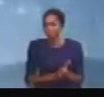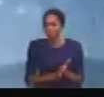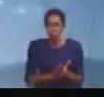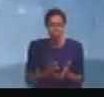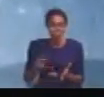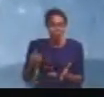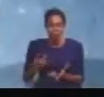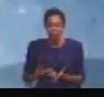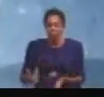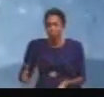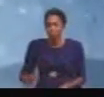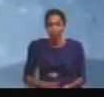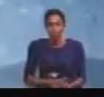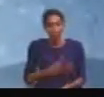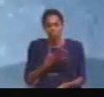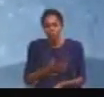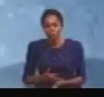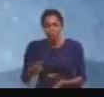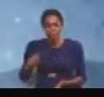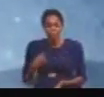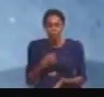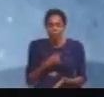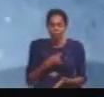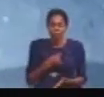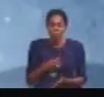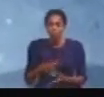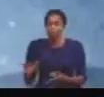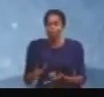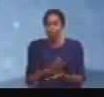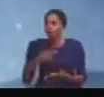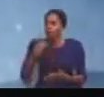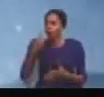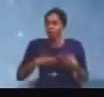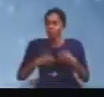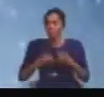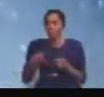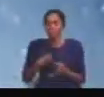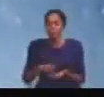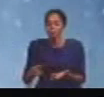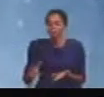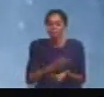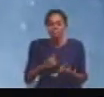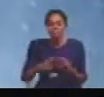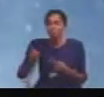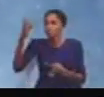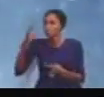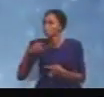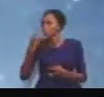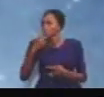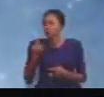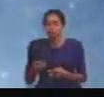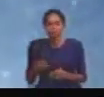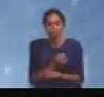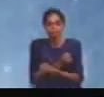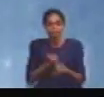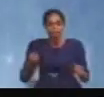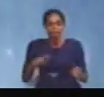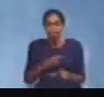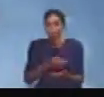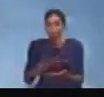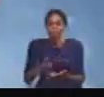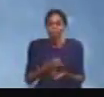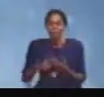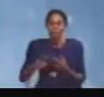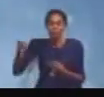We sing. We sing to the God who heals. We sing to the God who saves. We sing to